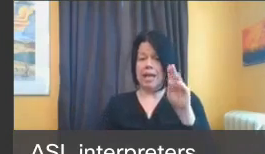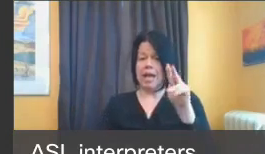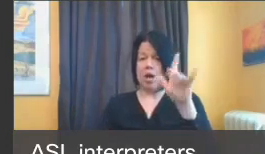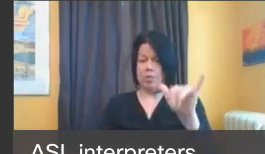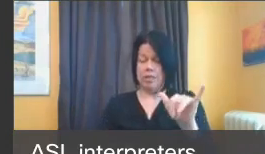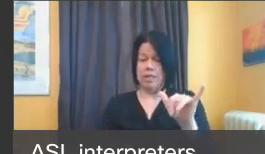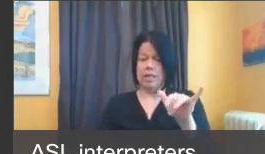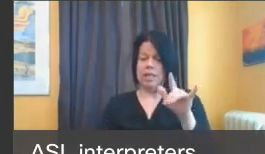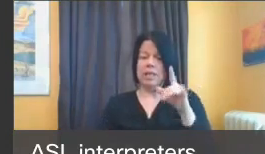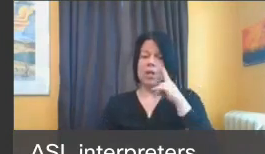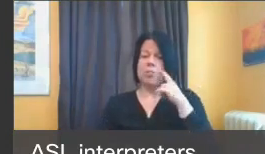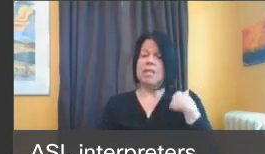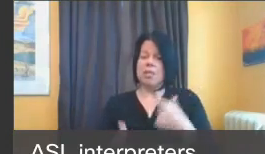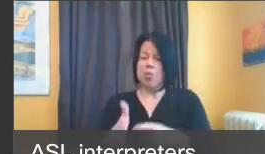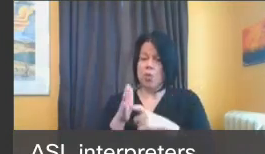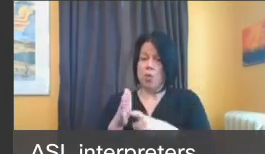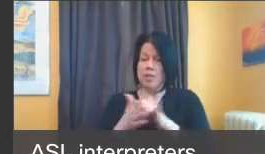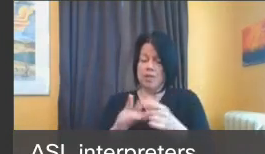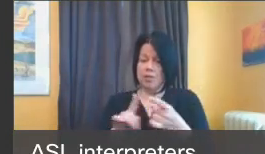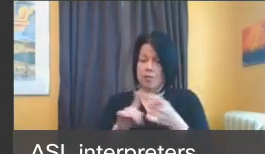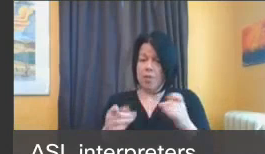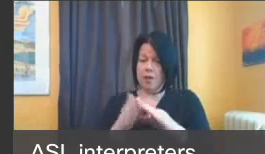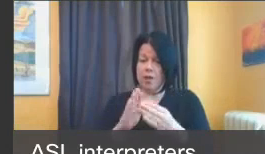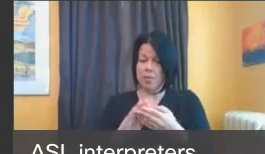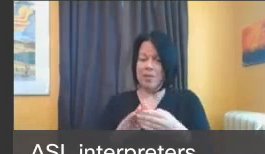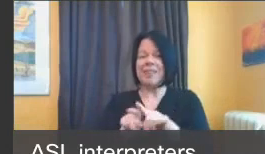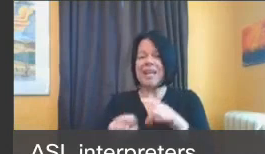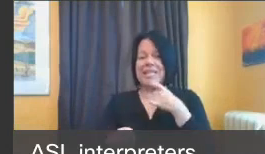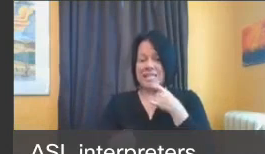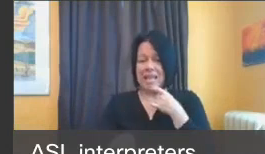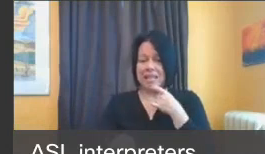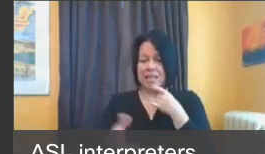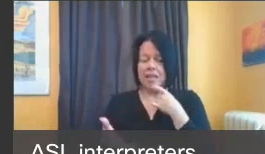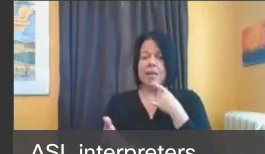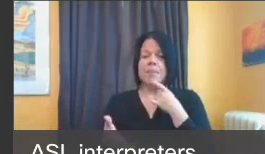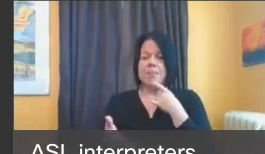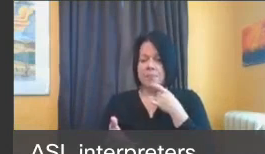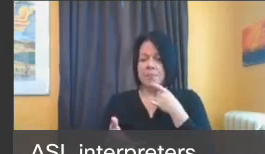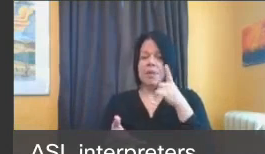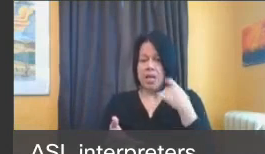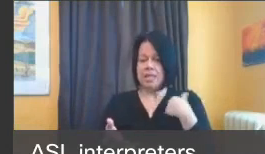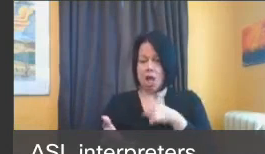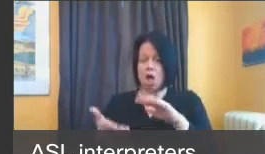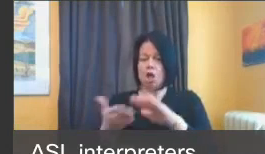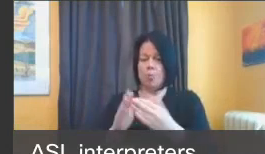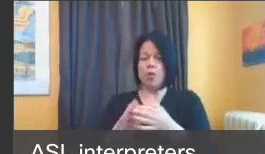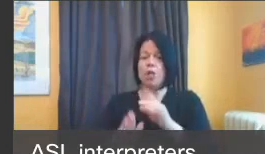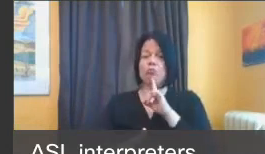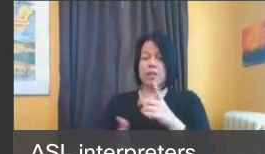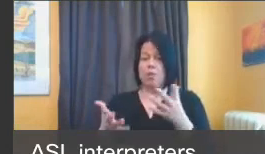sort of the requirements that come from our community. Now, like I said, because of the fact that our community really